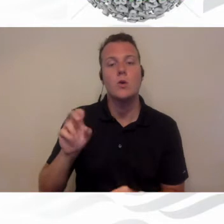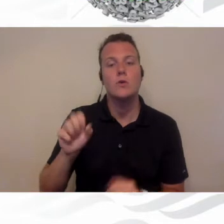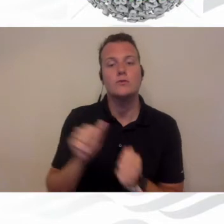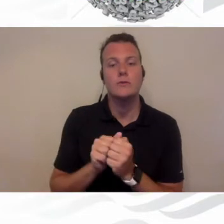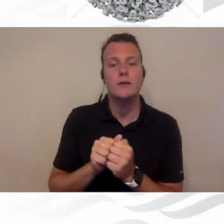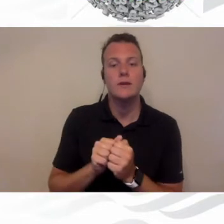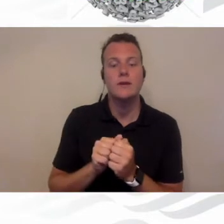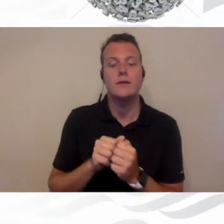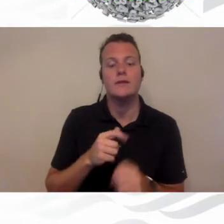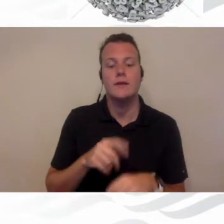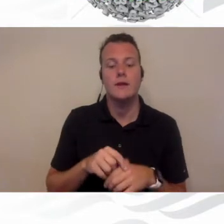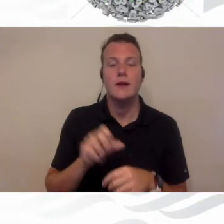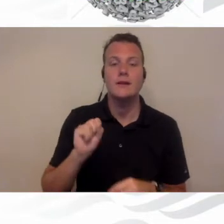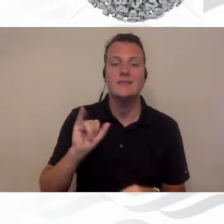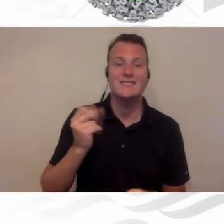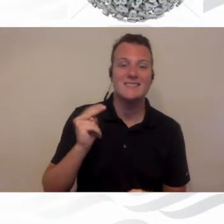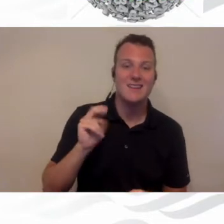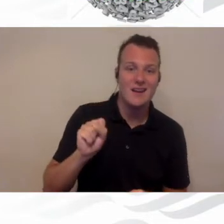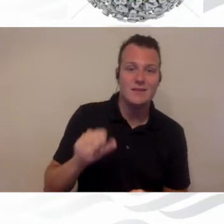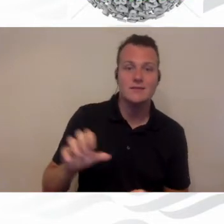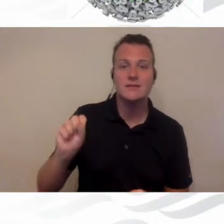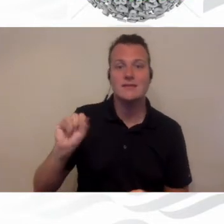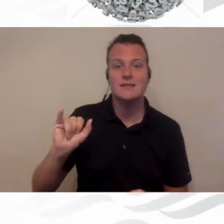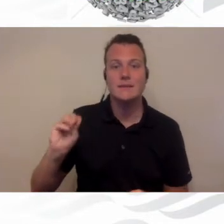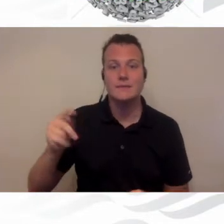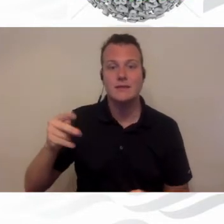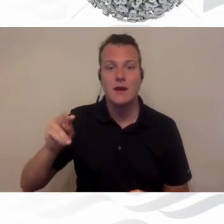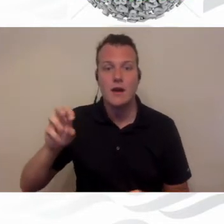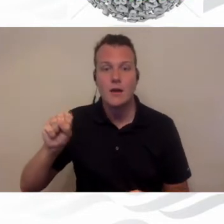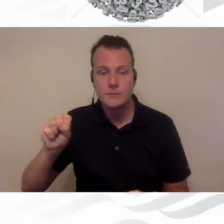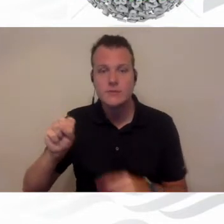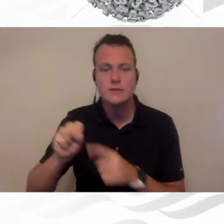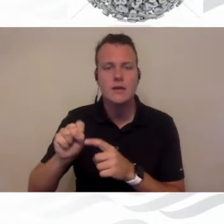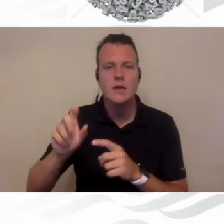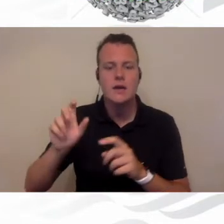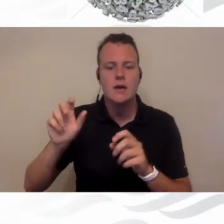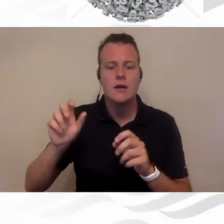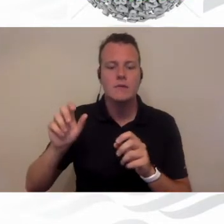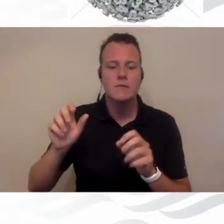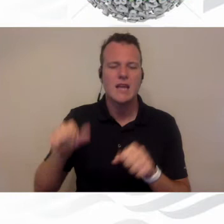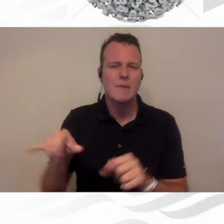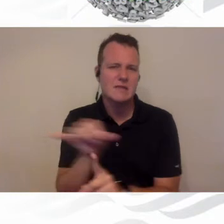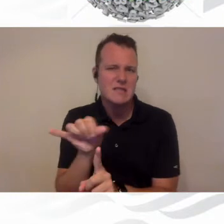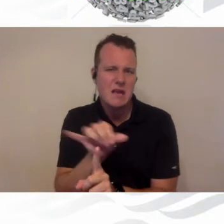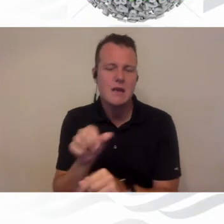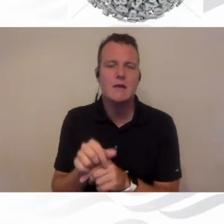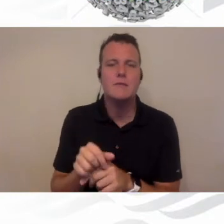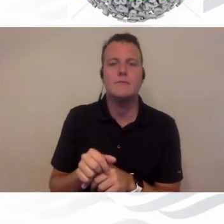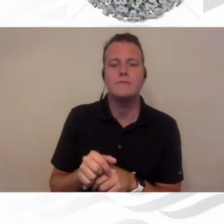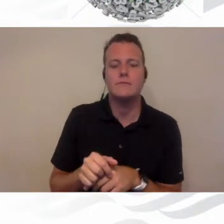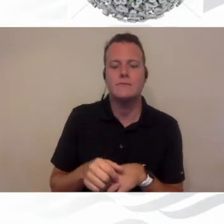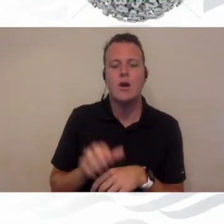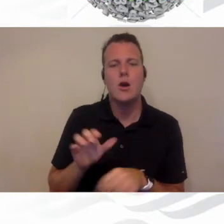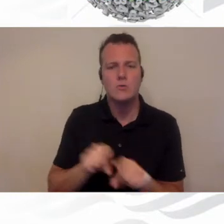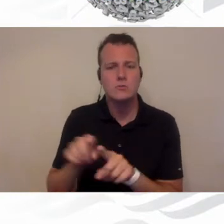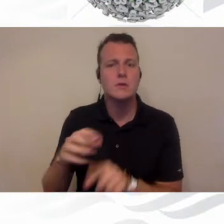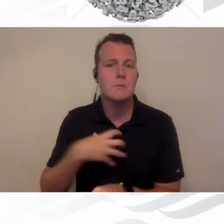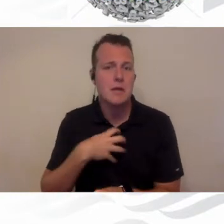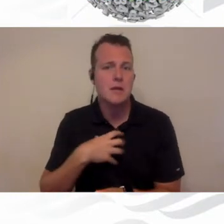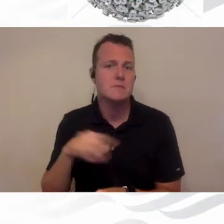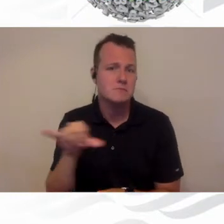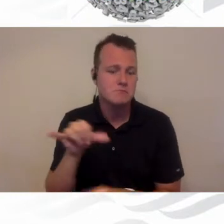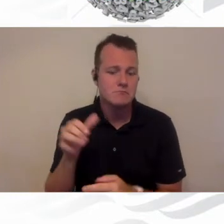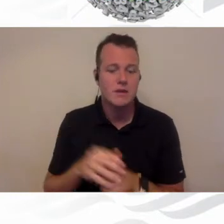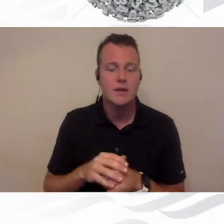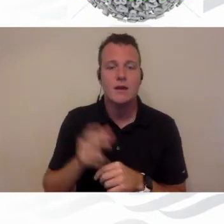which could be the same thing. Also, their complaints also can be the same thing. Do they have tinnitus? Are they having balance issues?